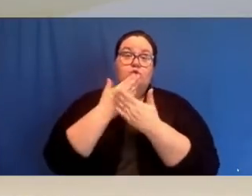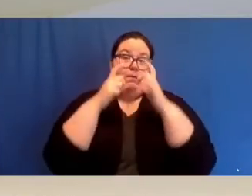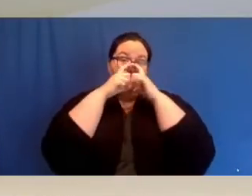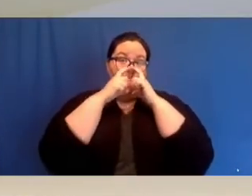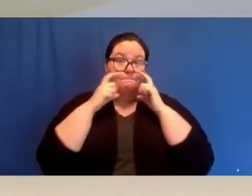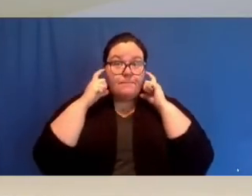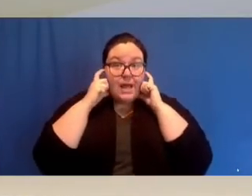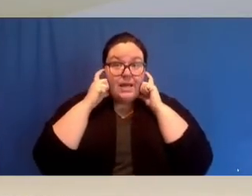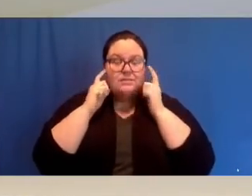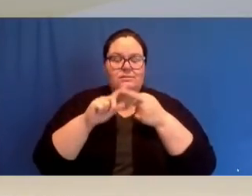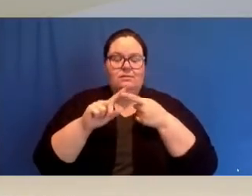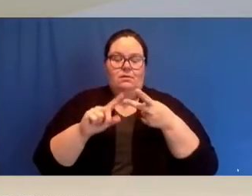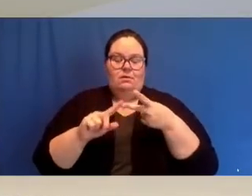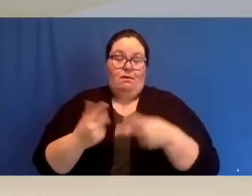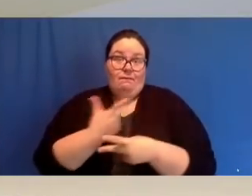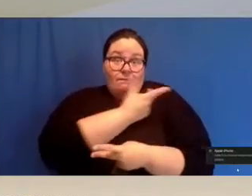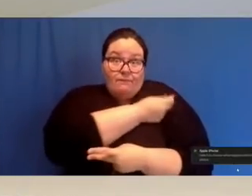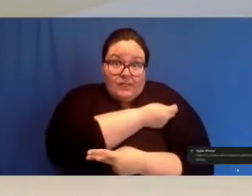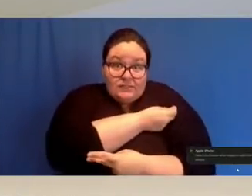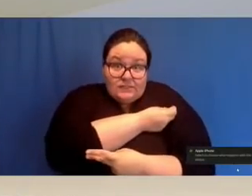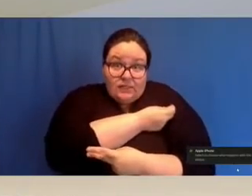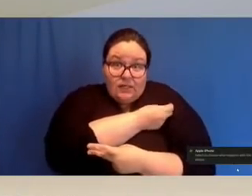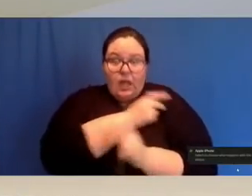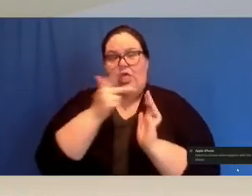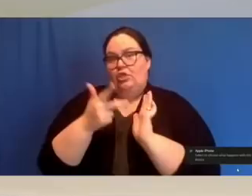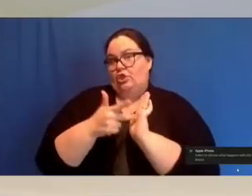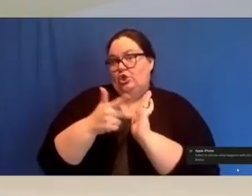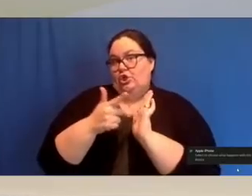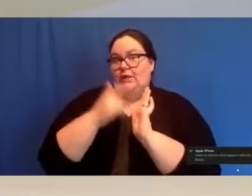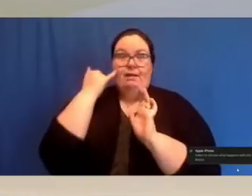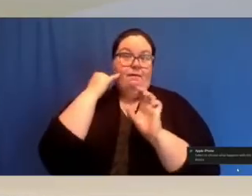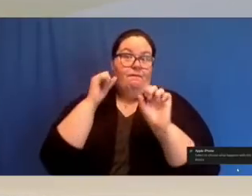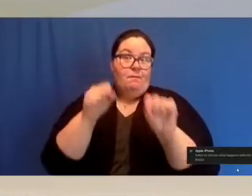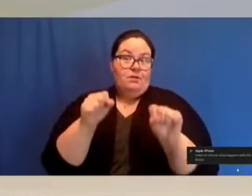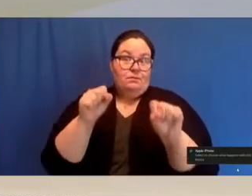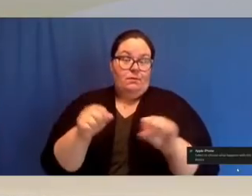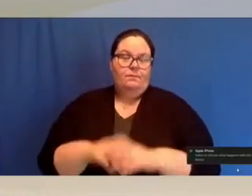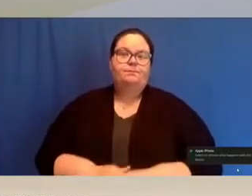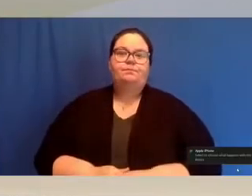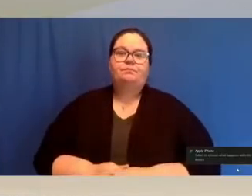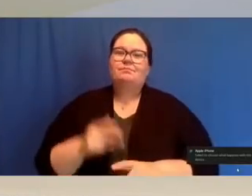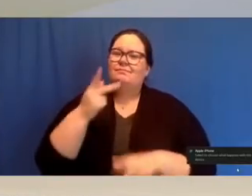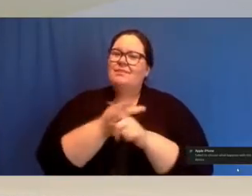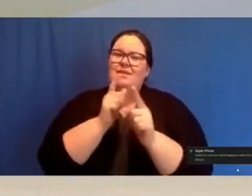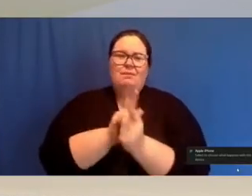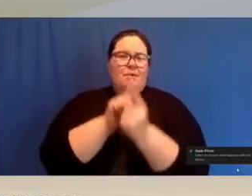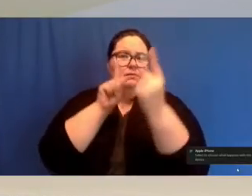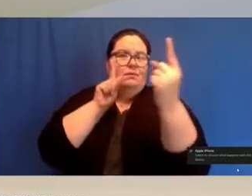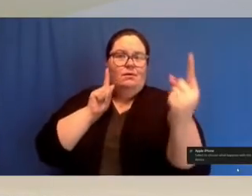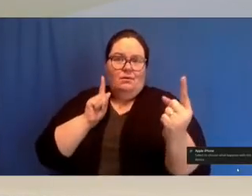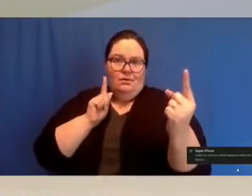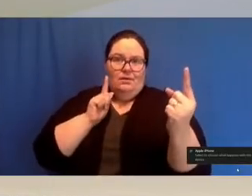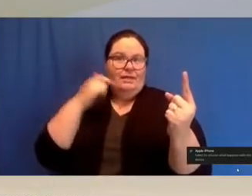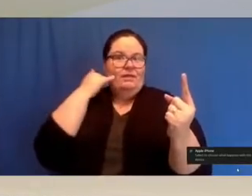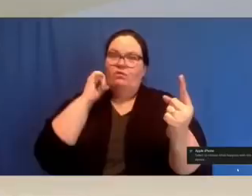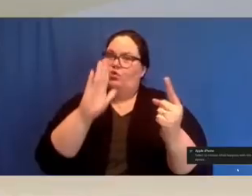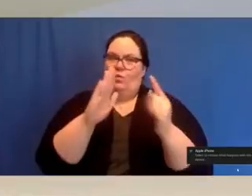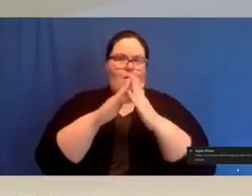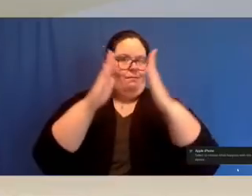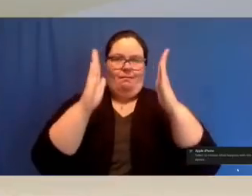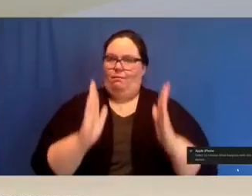mask, getting vaccinated, including a booster when eligible, maintaining physical distancing from people outside your